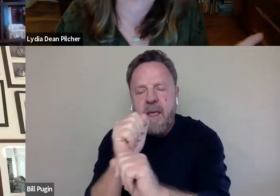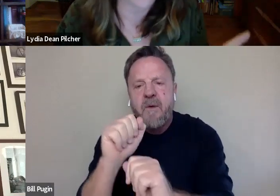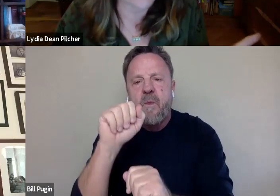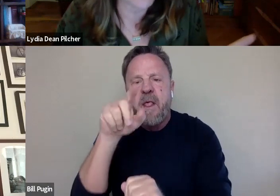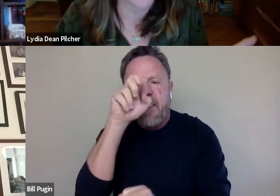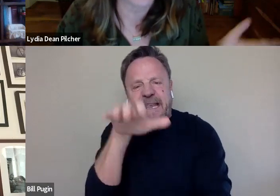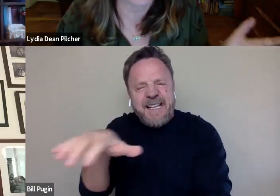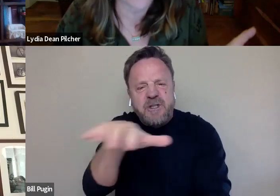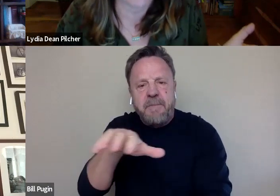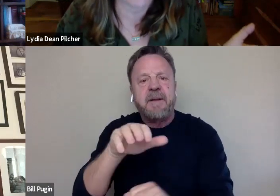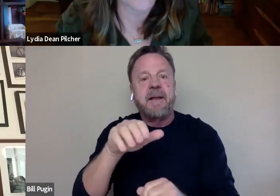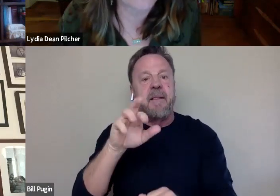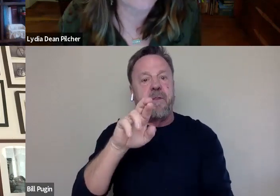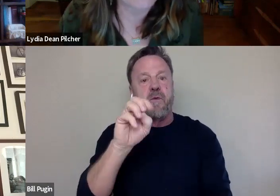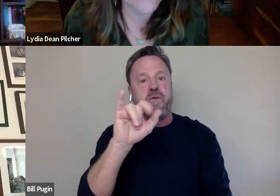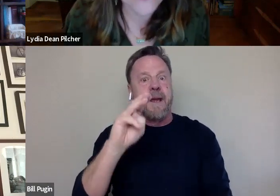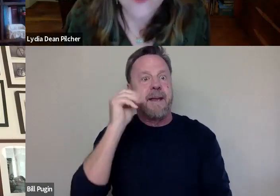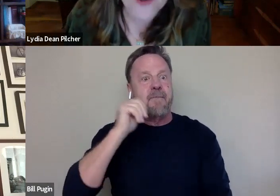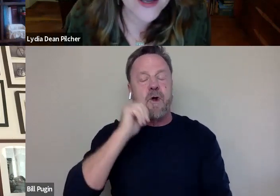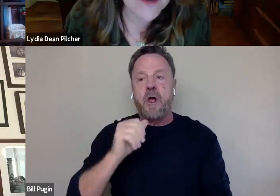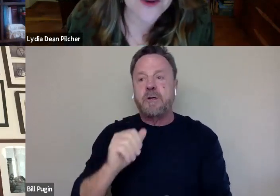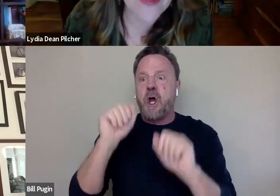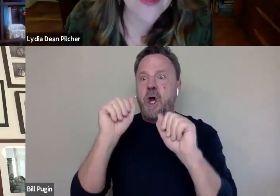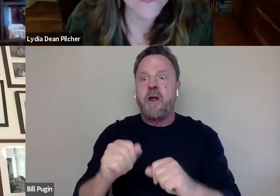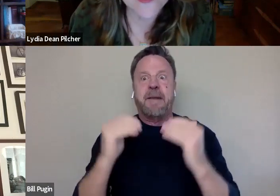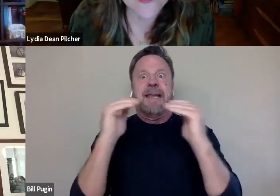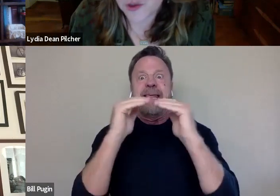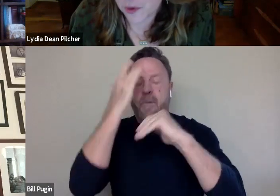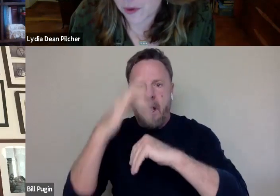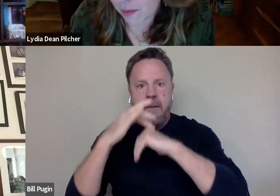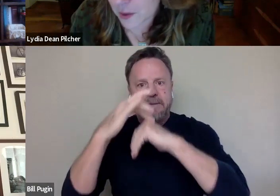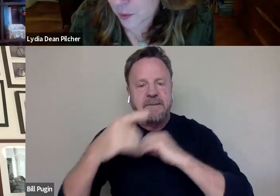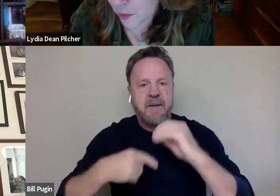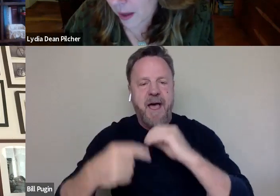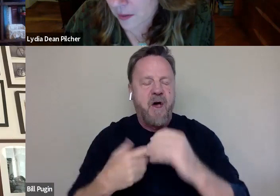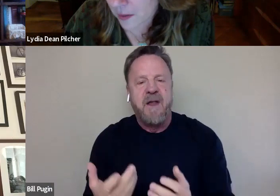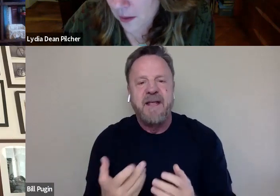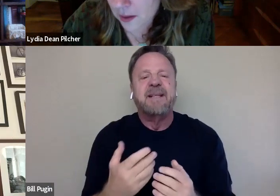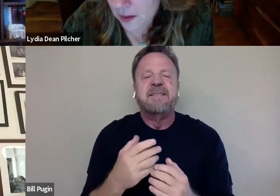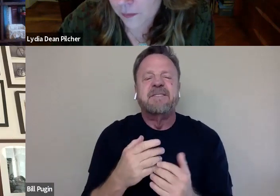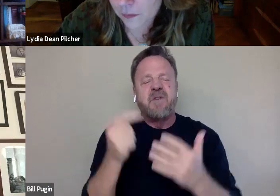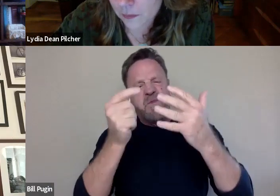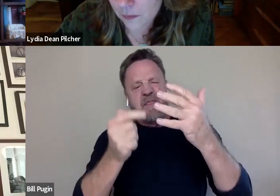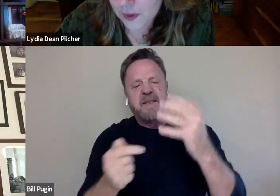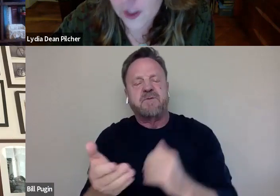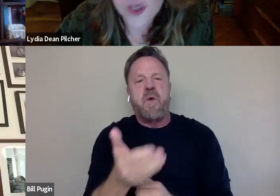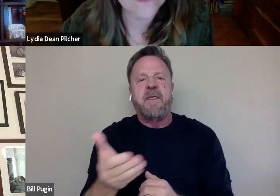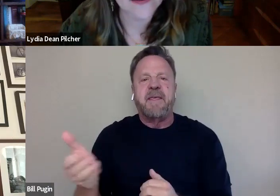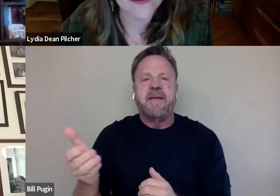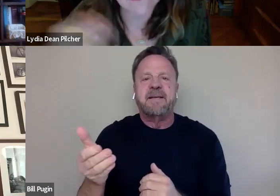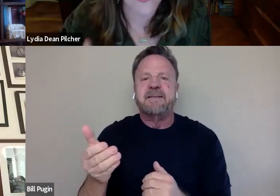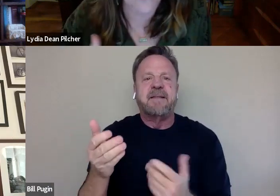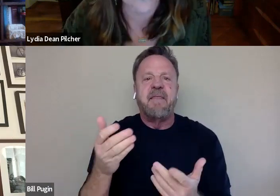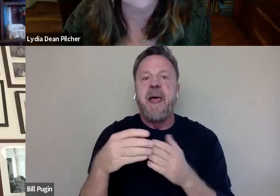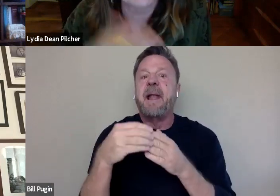Radium Girls could have been, equally obsessed with. So these were things that,